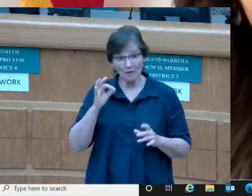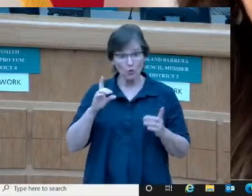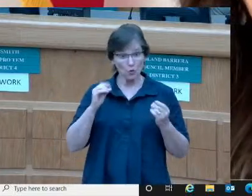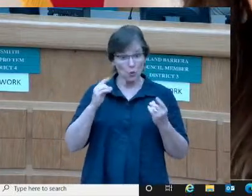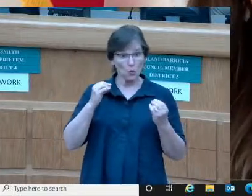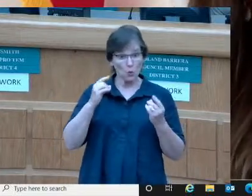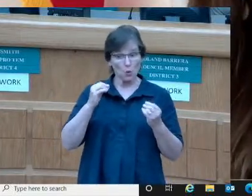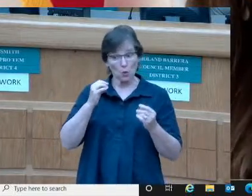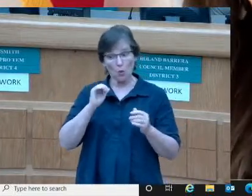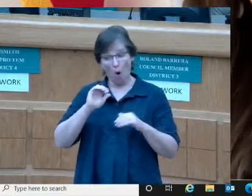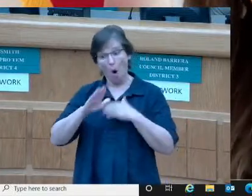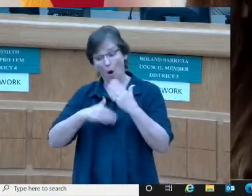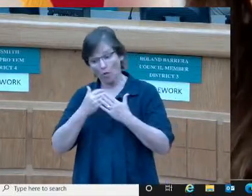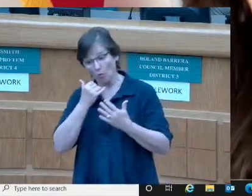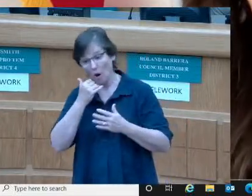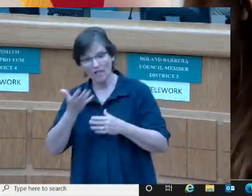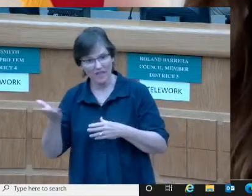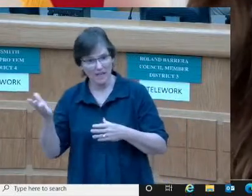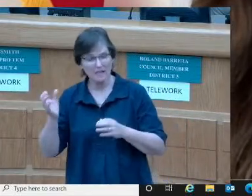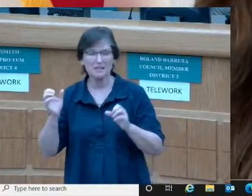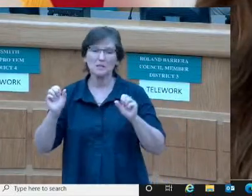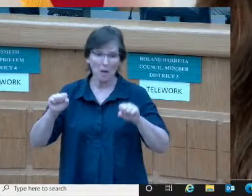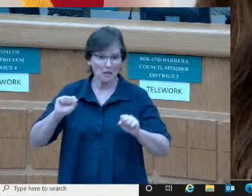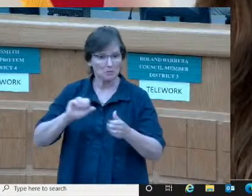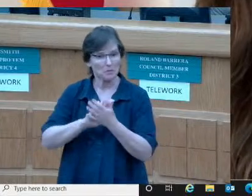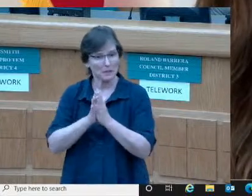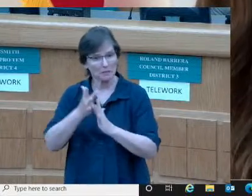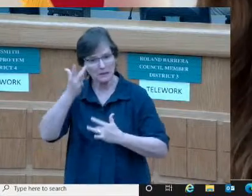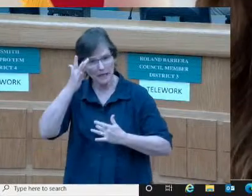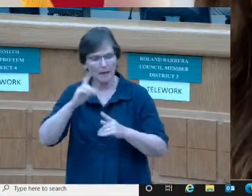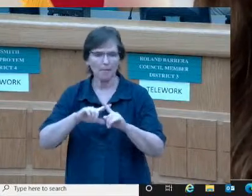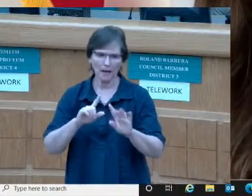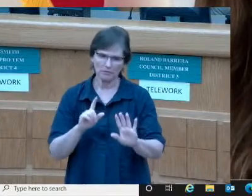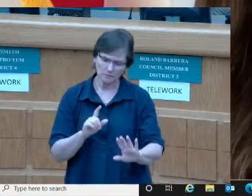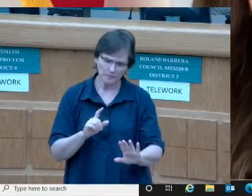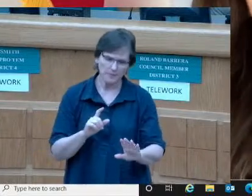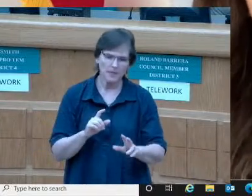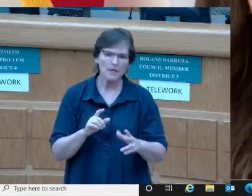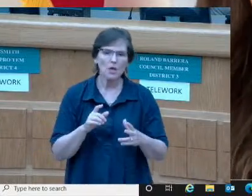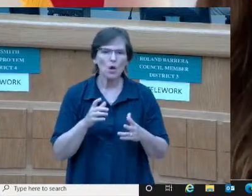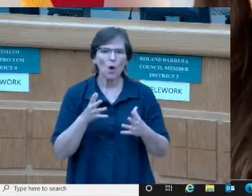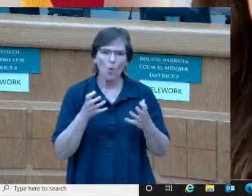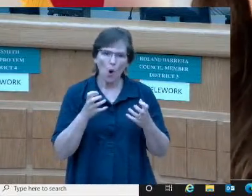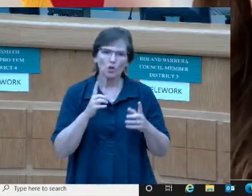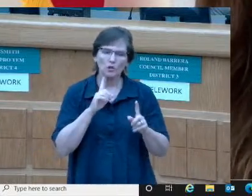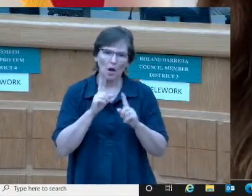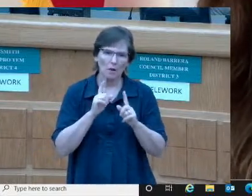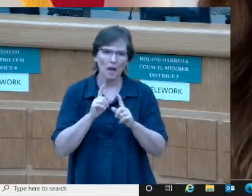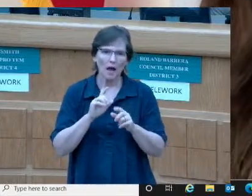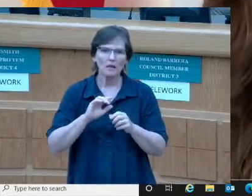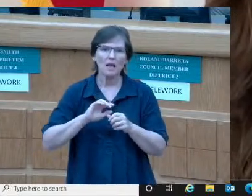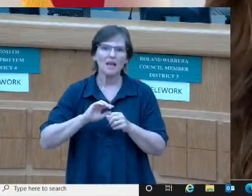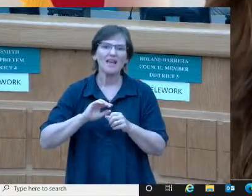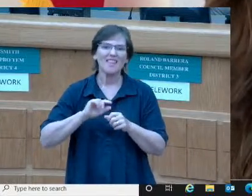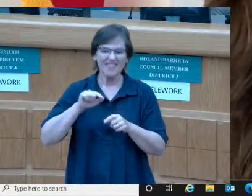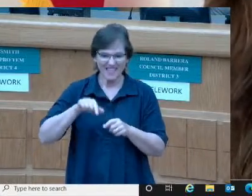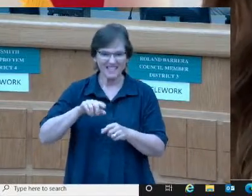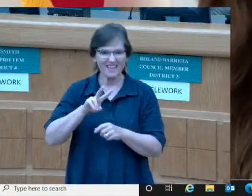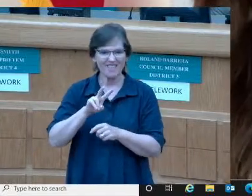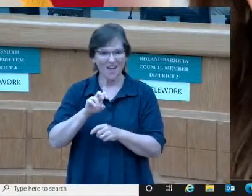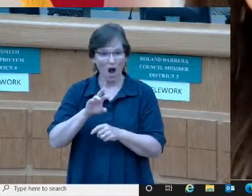things. But I want to talk about the opposite today. We are dealing with a highly infectious respiratory